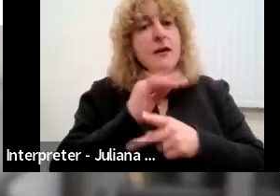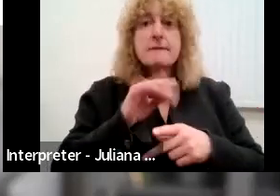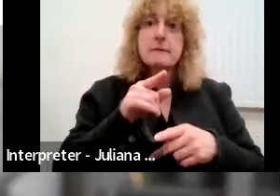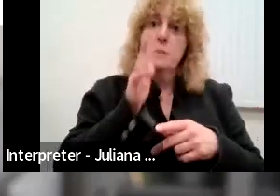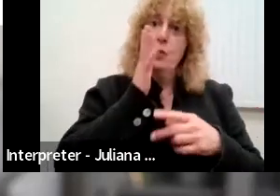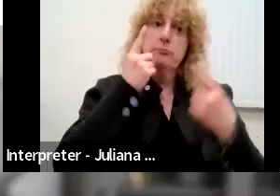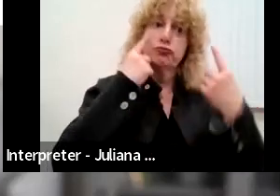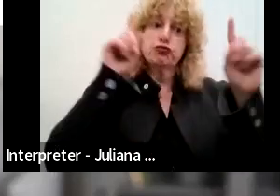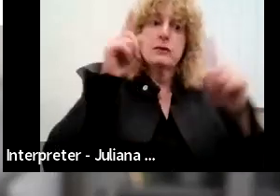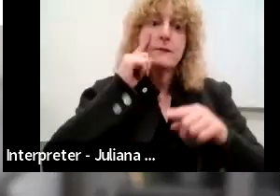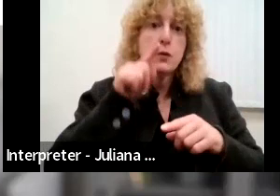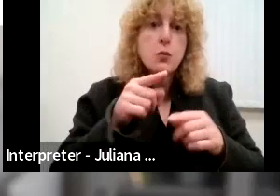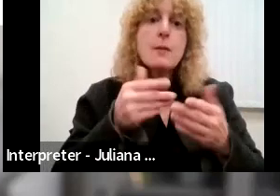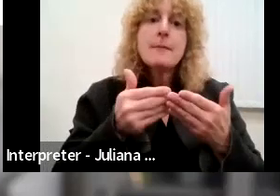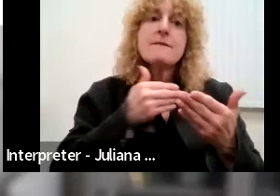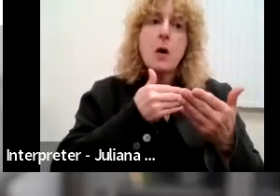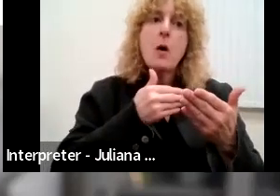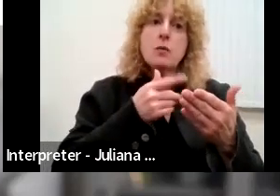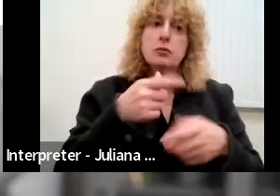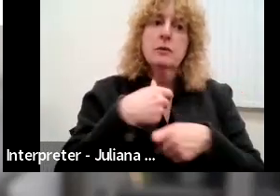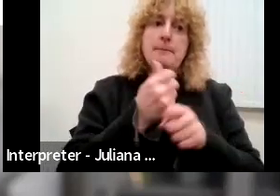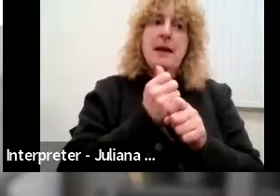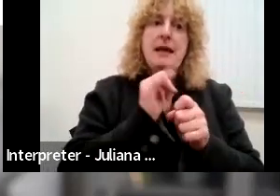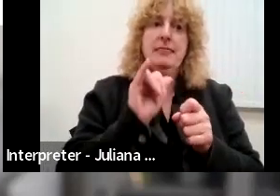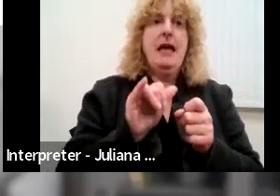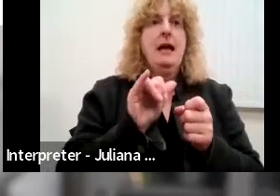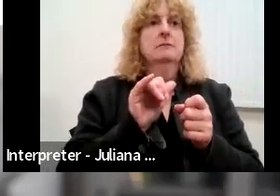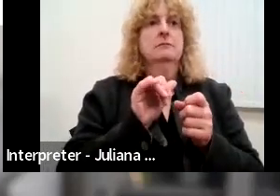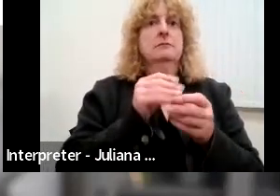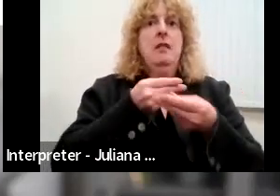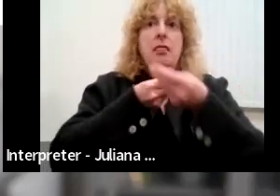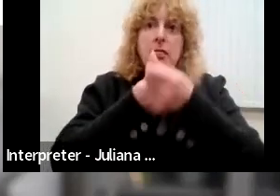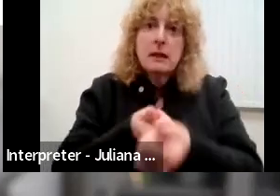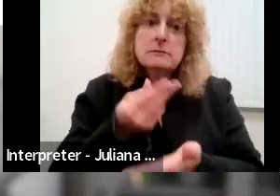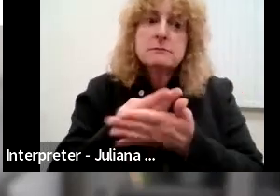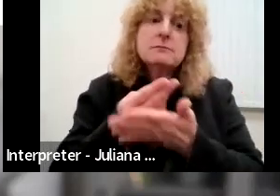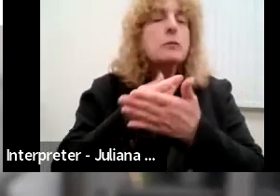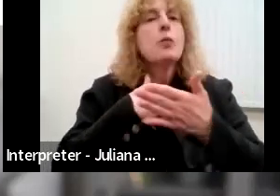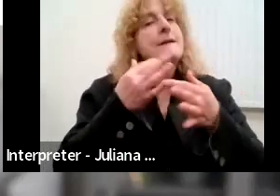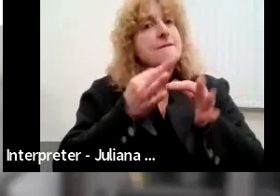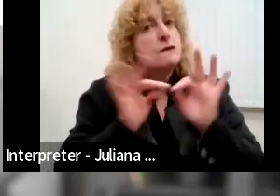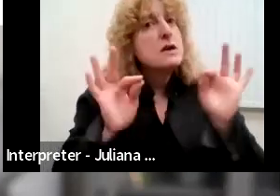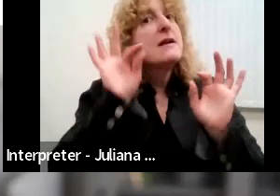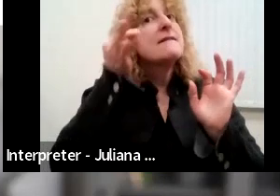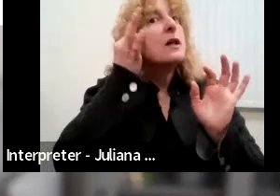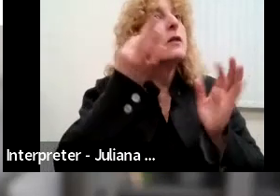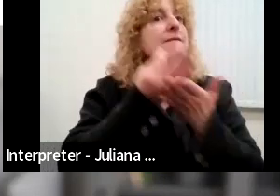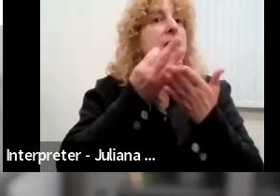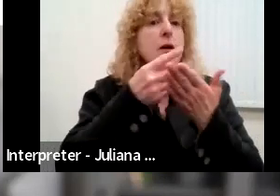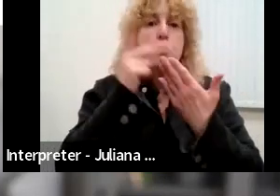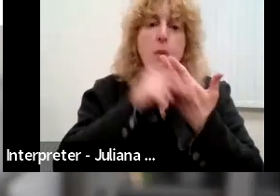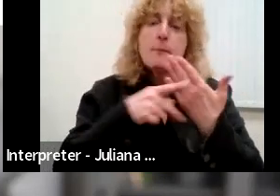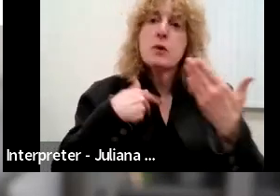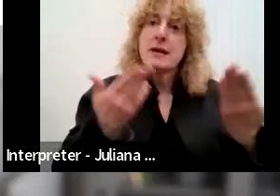you before you make that investment. And we are a free, federally funded program. We are here for you to learn and create a